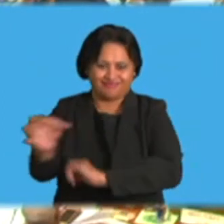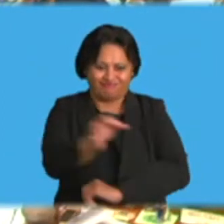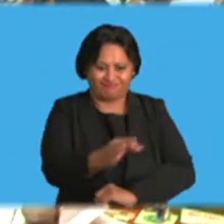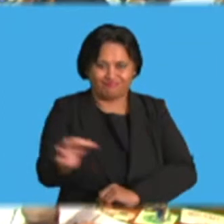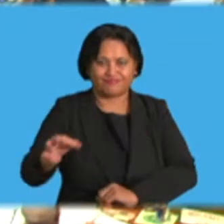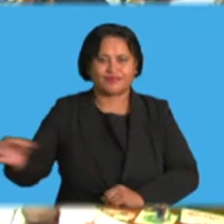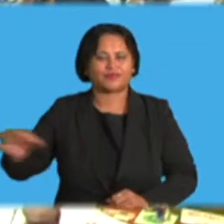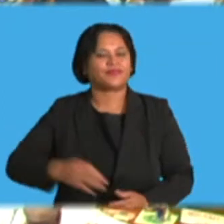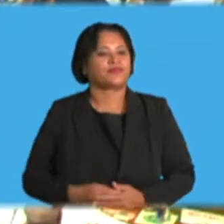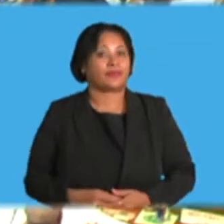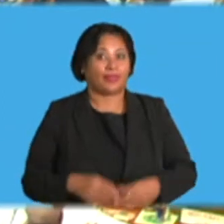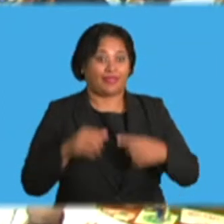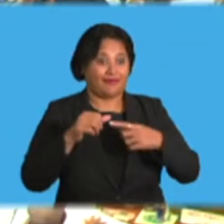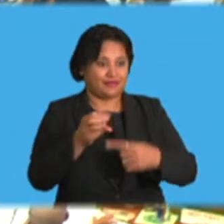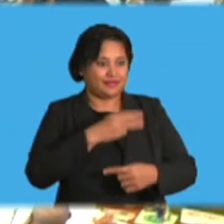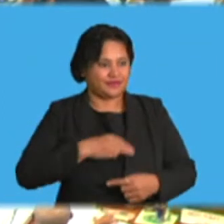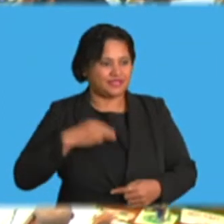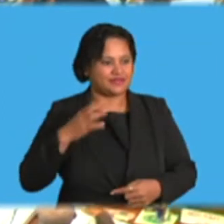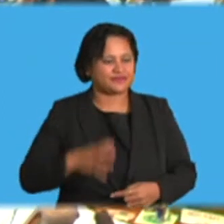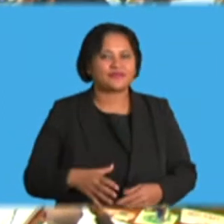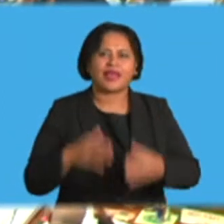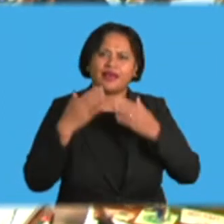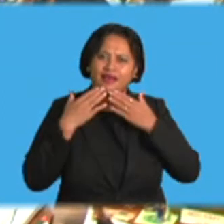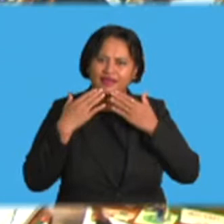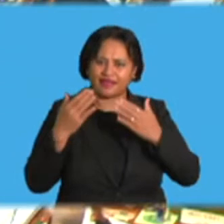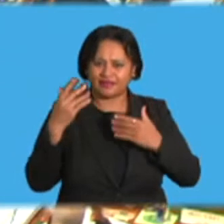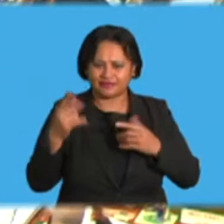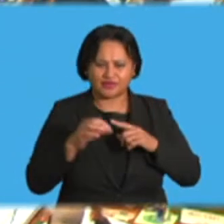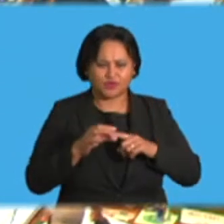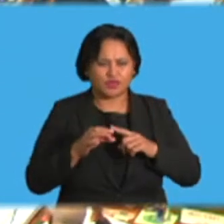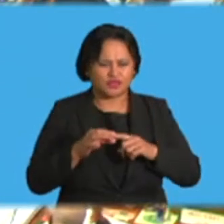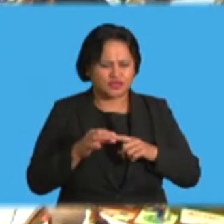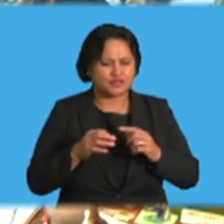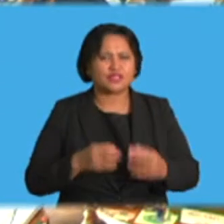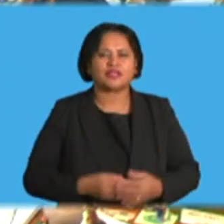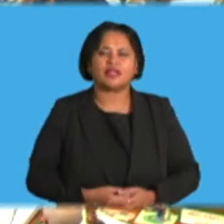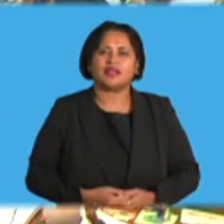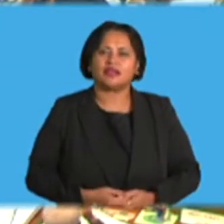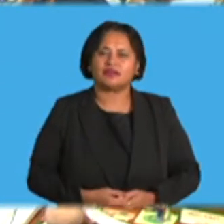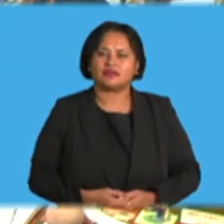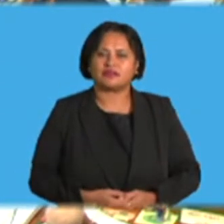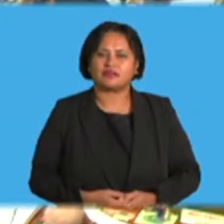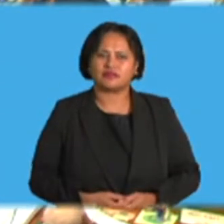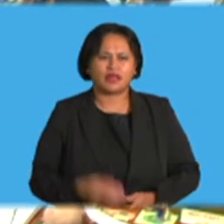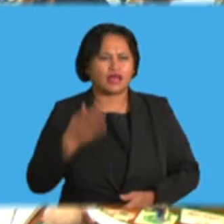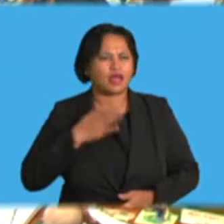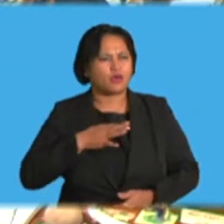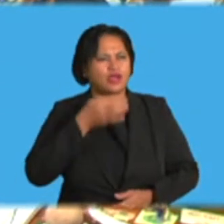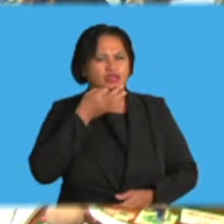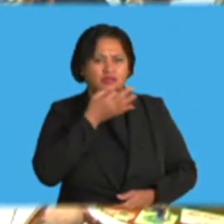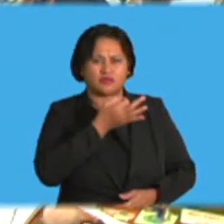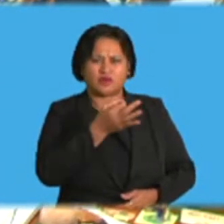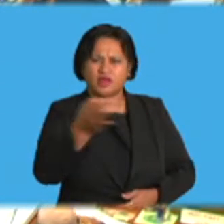Thank you, Madam Speaker, and I thank the Honourable Member for the question. Madam Speaker, I wanted to ask if there can